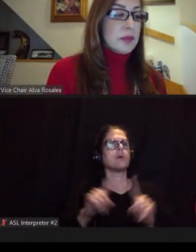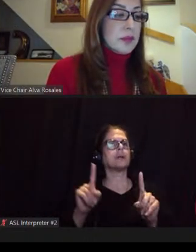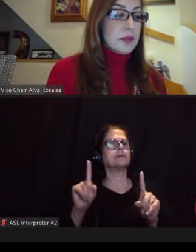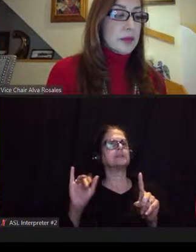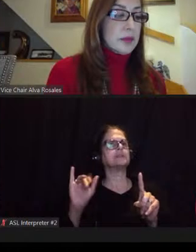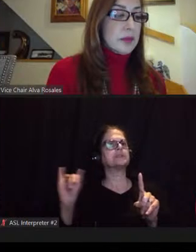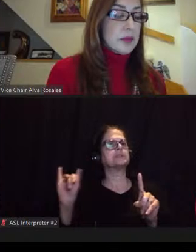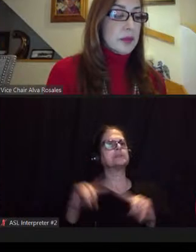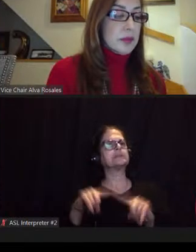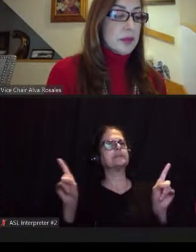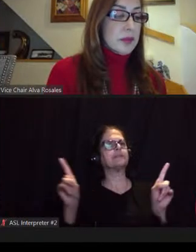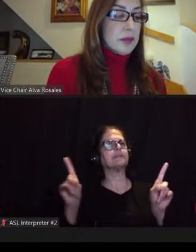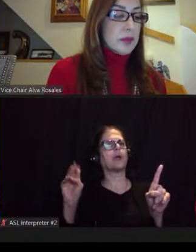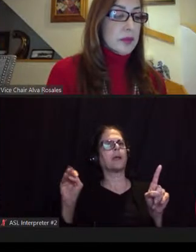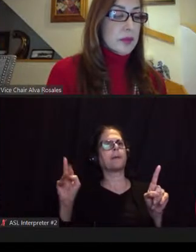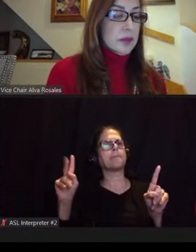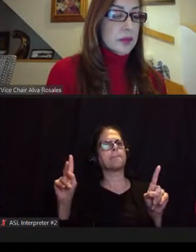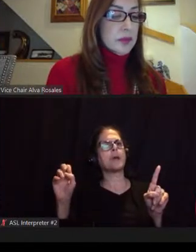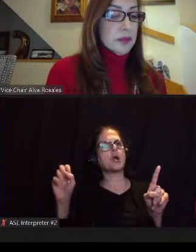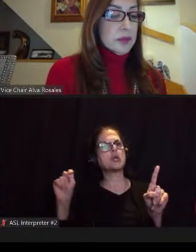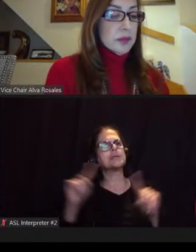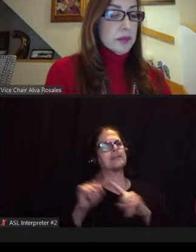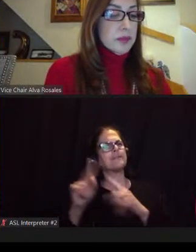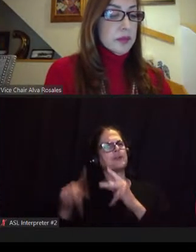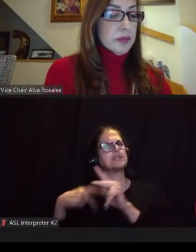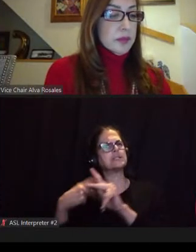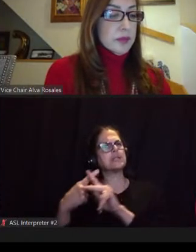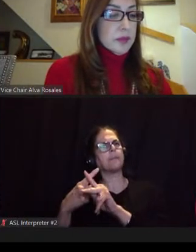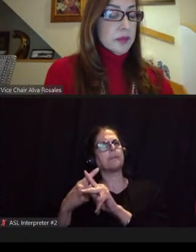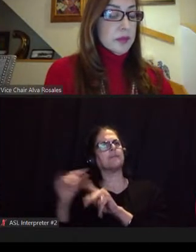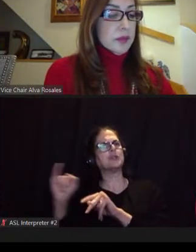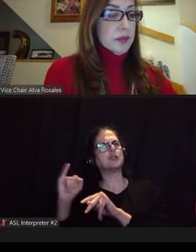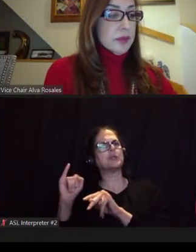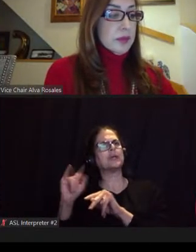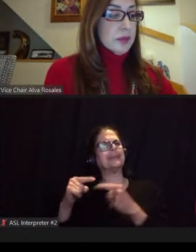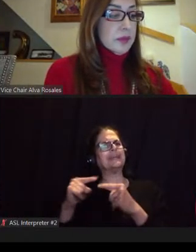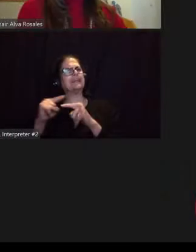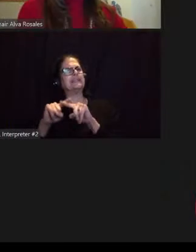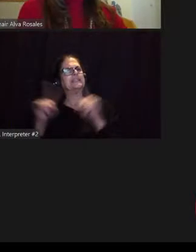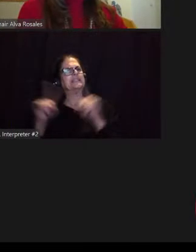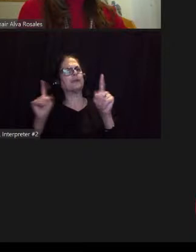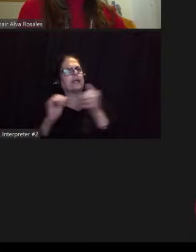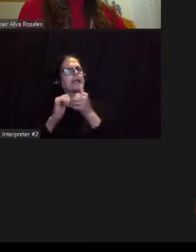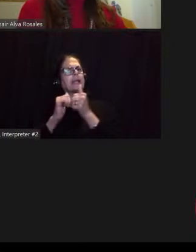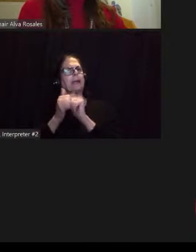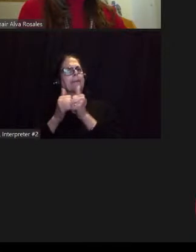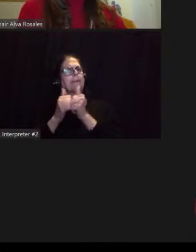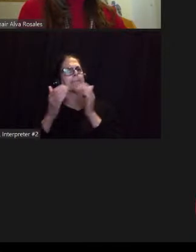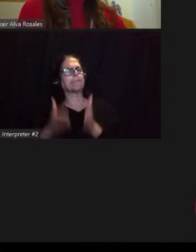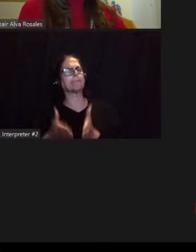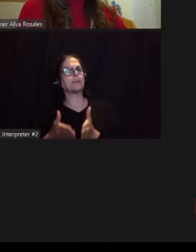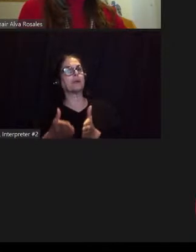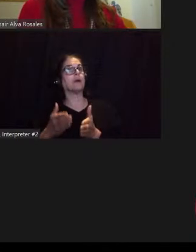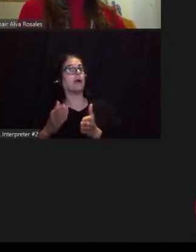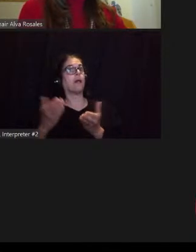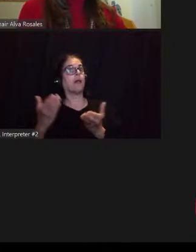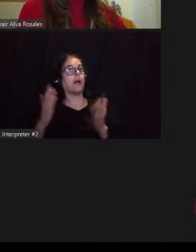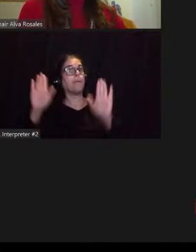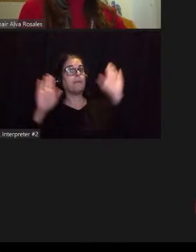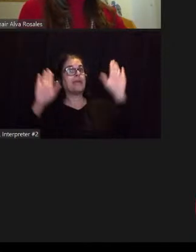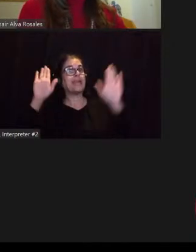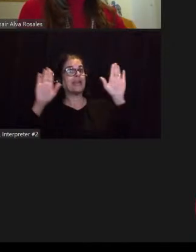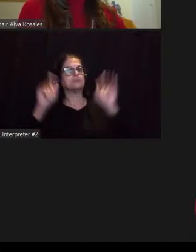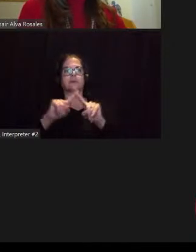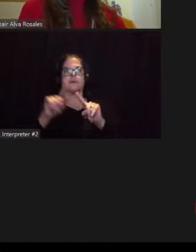insurance product that's out there with a different competitor. So it's not the same insurance companies that are bidding on this work.